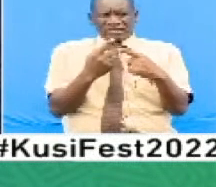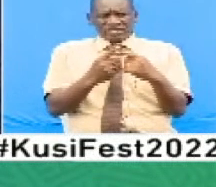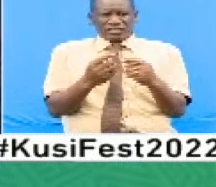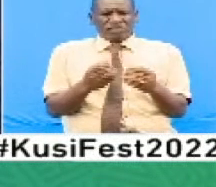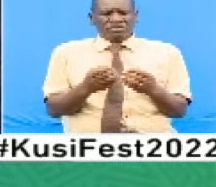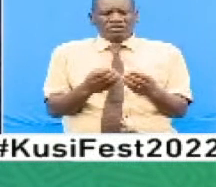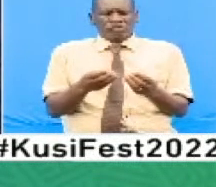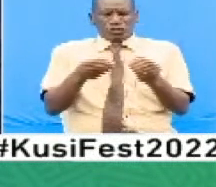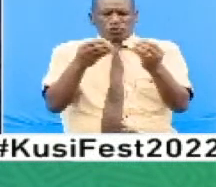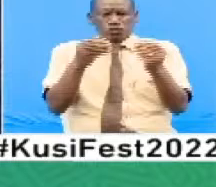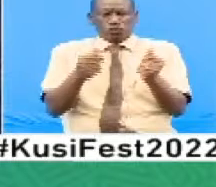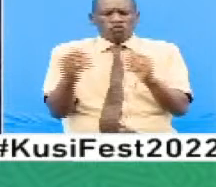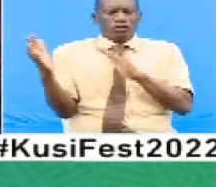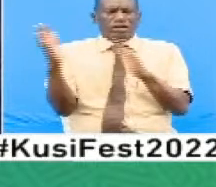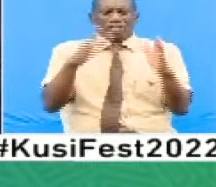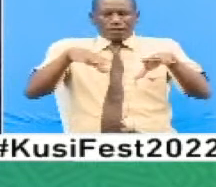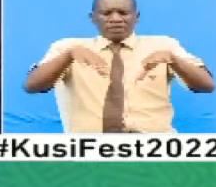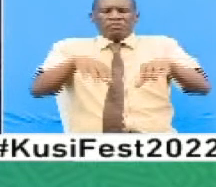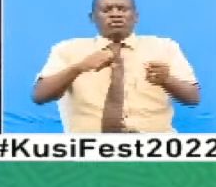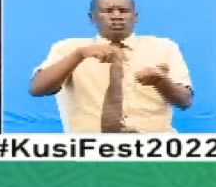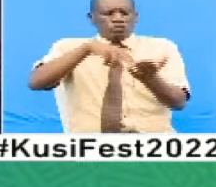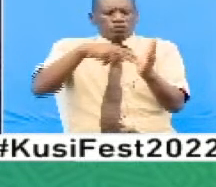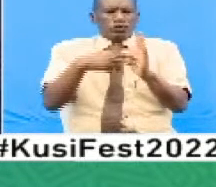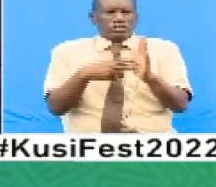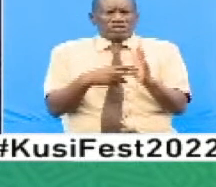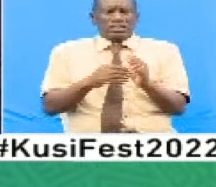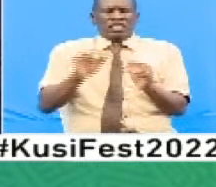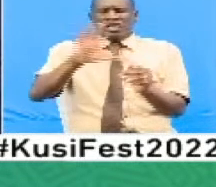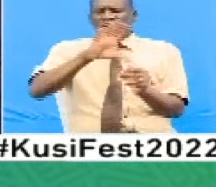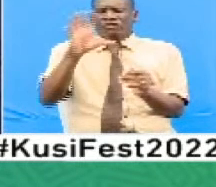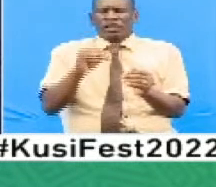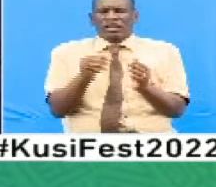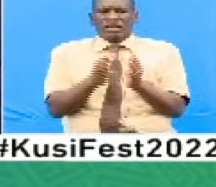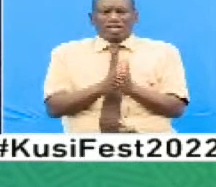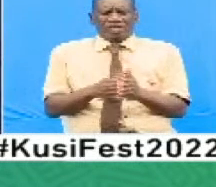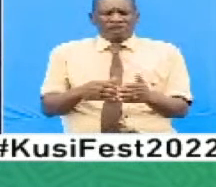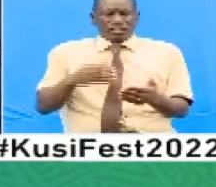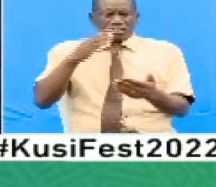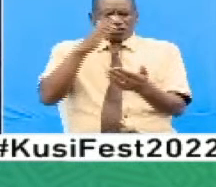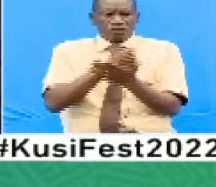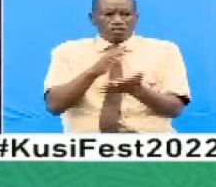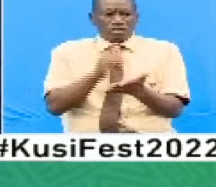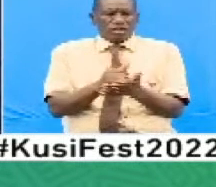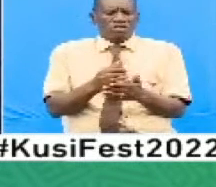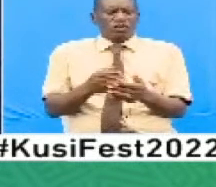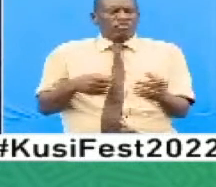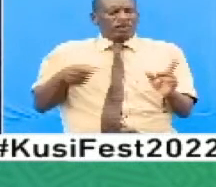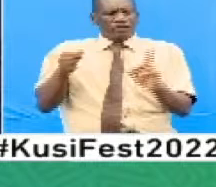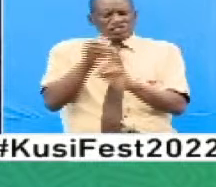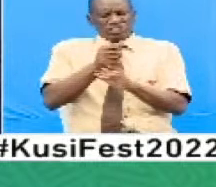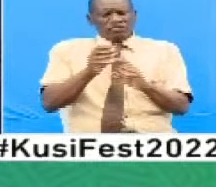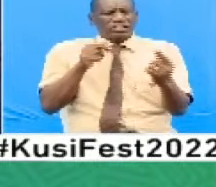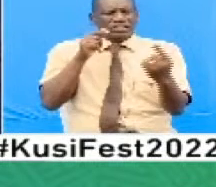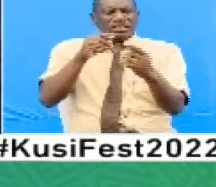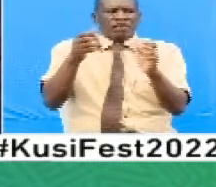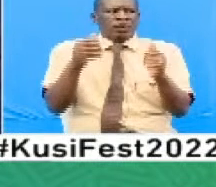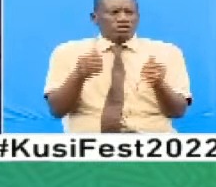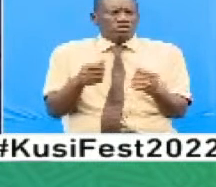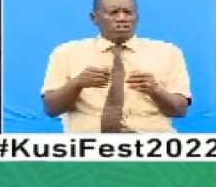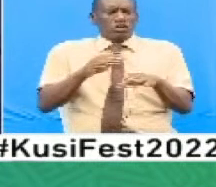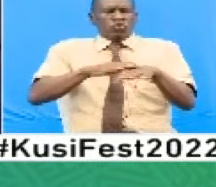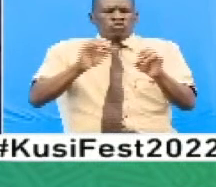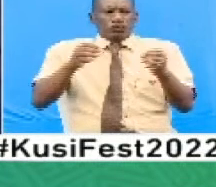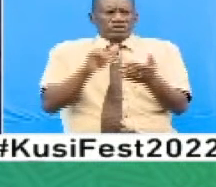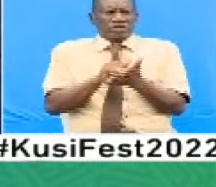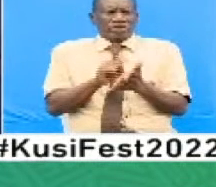meet climate adaptation projects across Africa. And the reality is that we are far from meeting these targets. The good news is